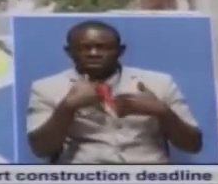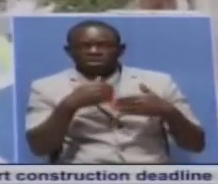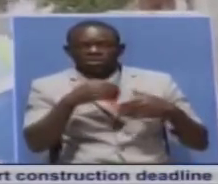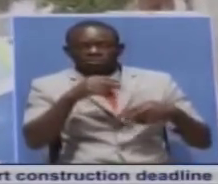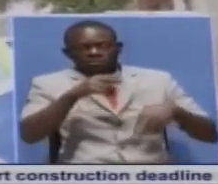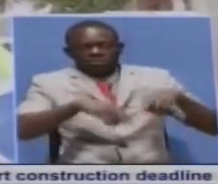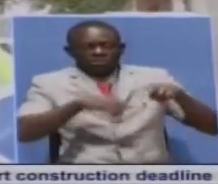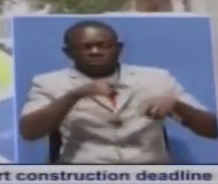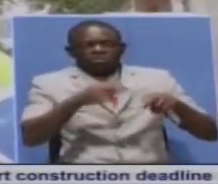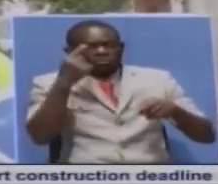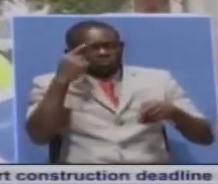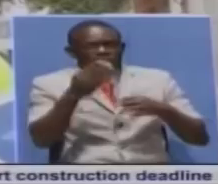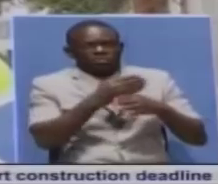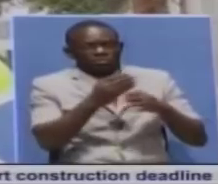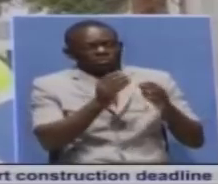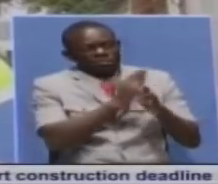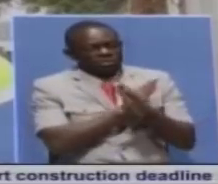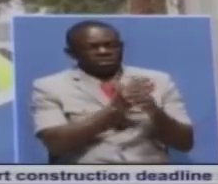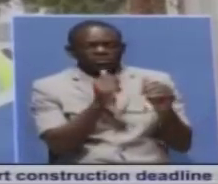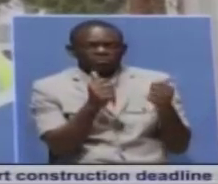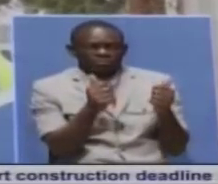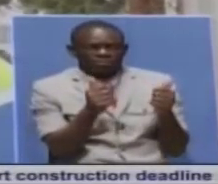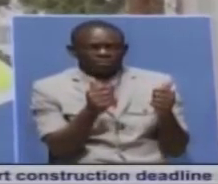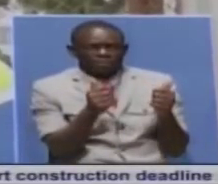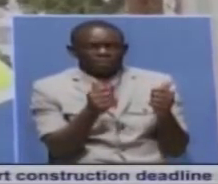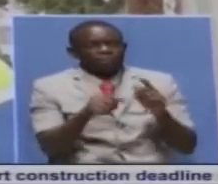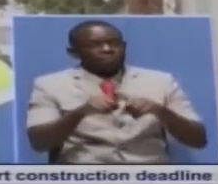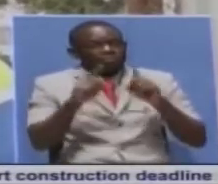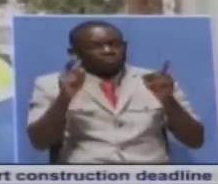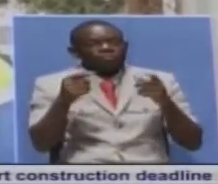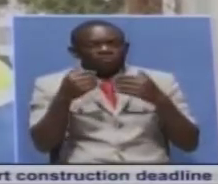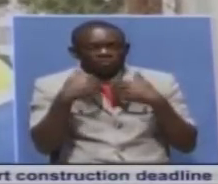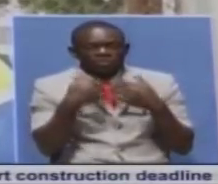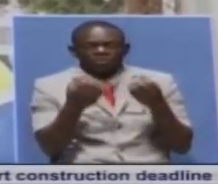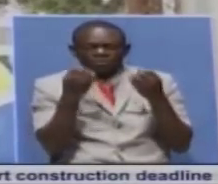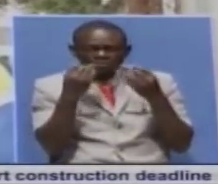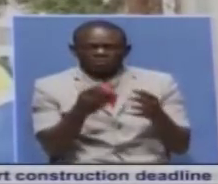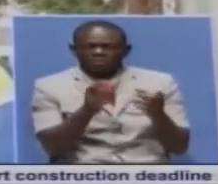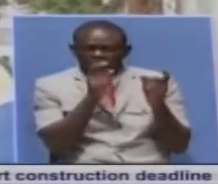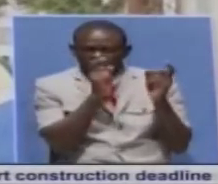though we are facing the two major challenges.